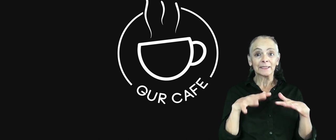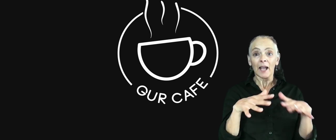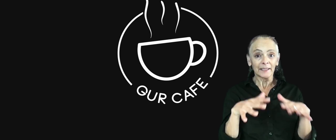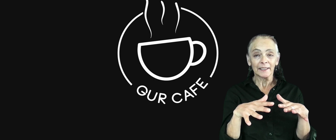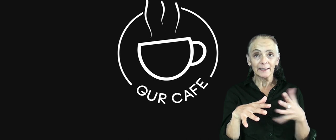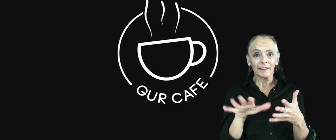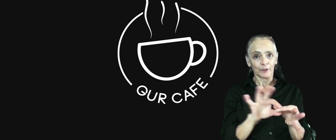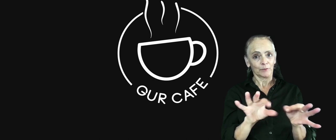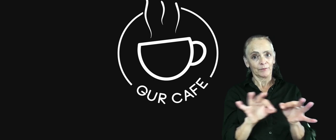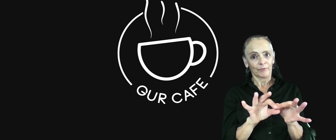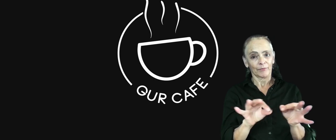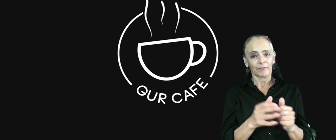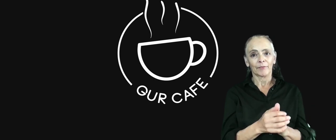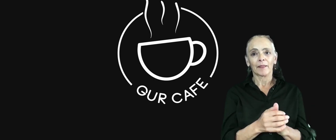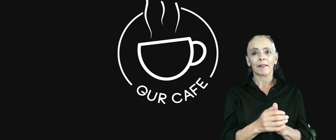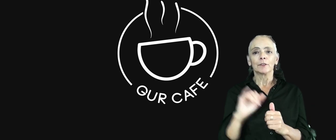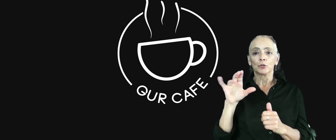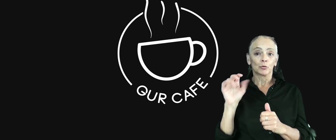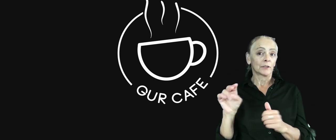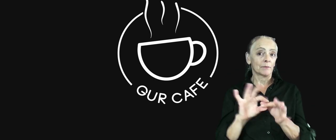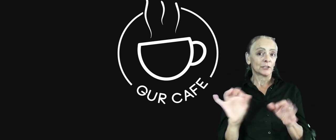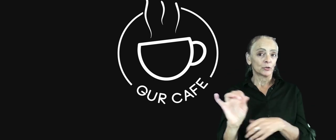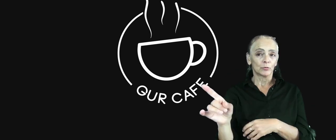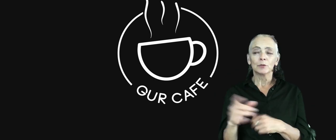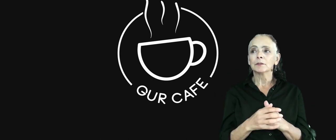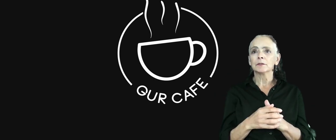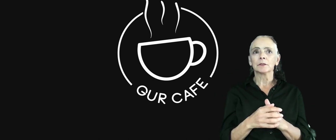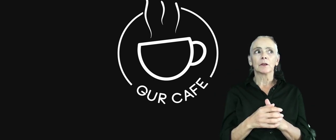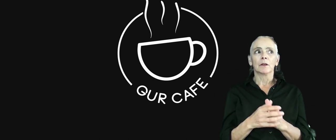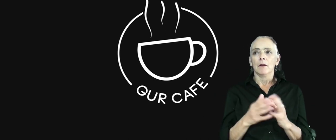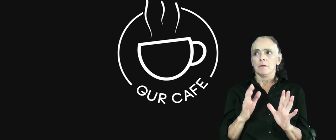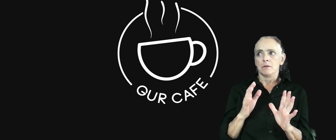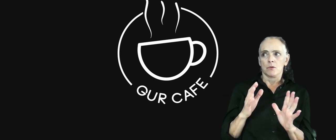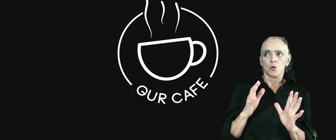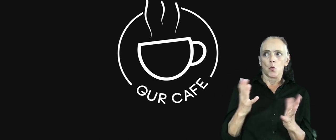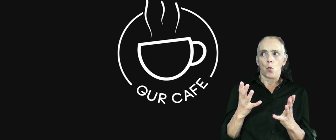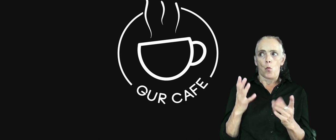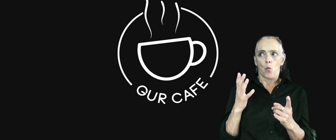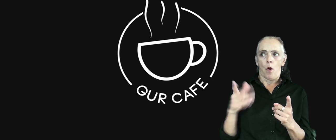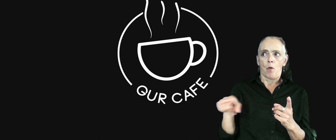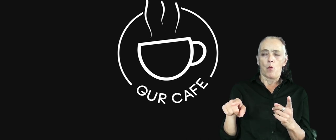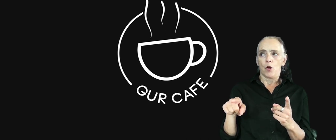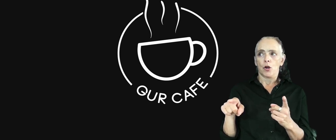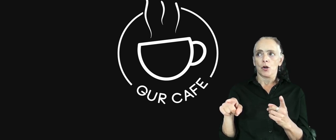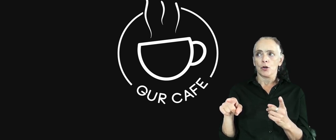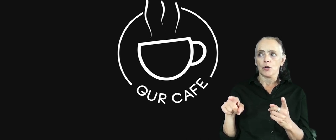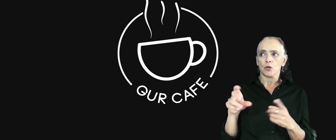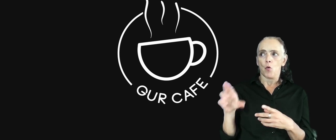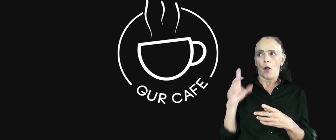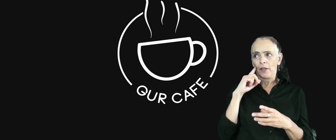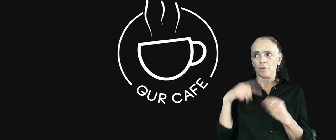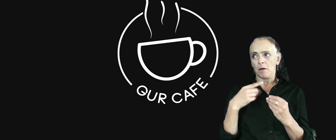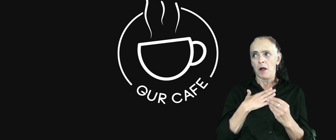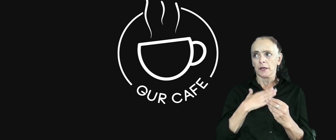were telling, and that Julien is mentioning in the talk, that, what are they going to think about my design? And am I going to have a good rating